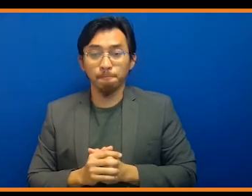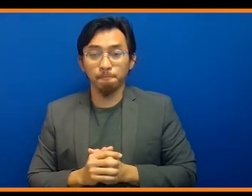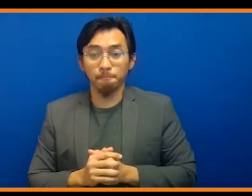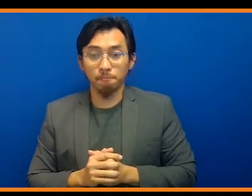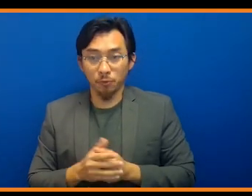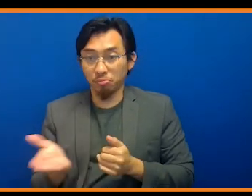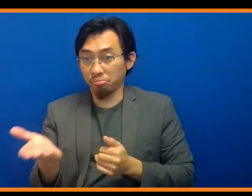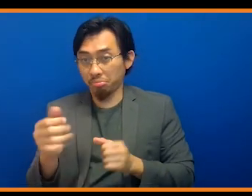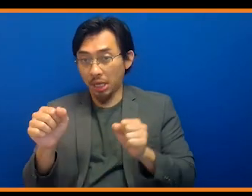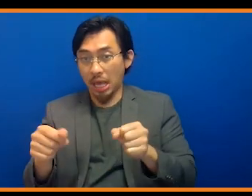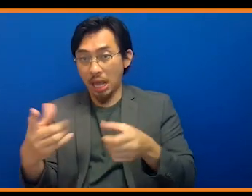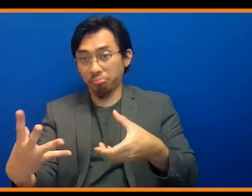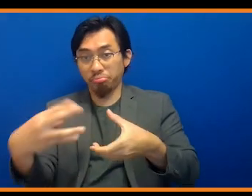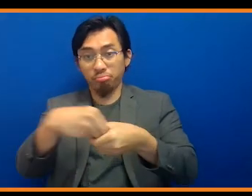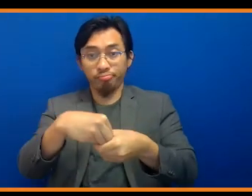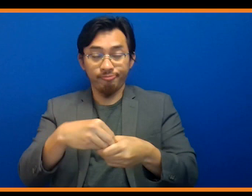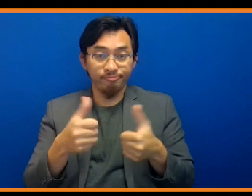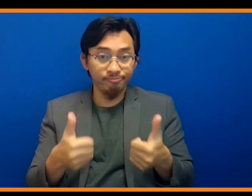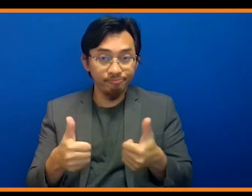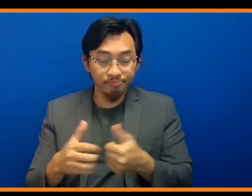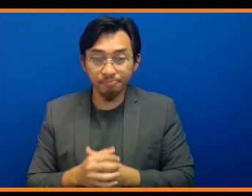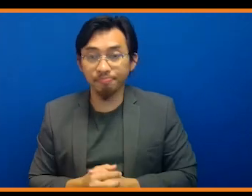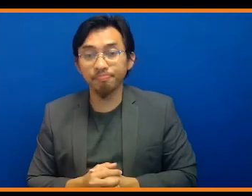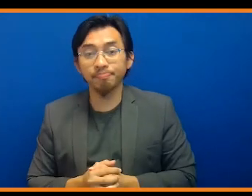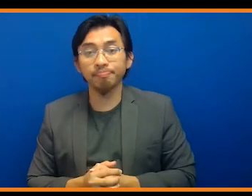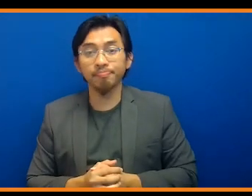You can join the